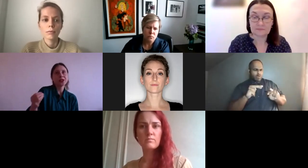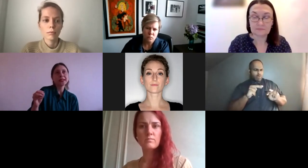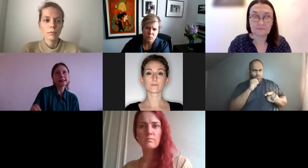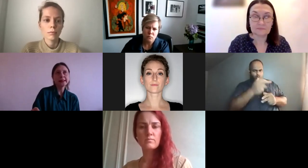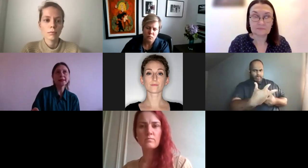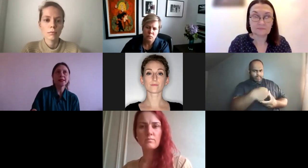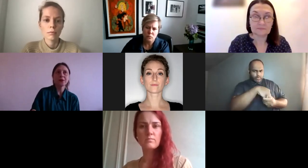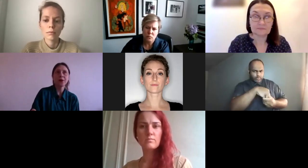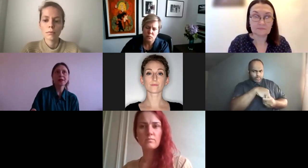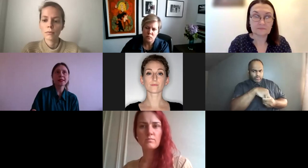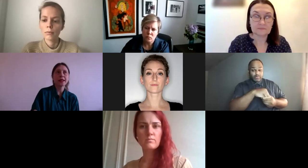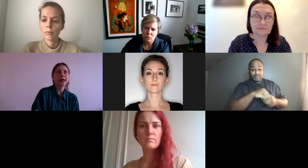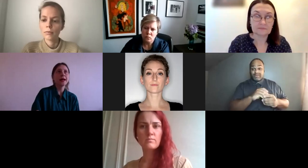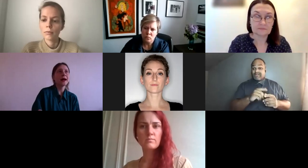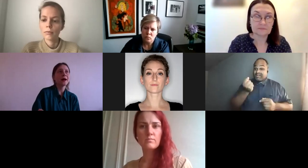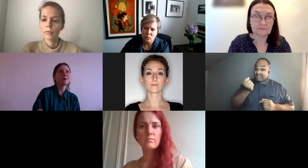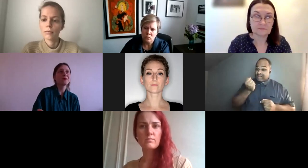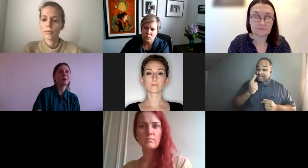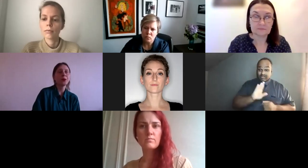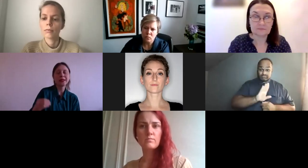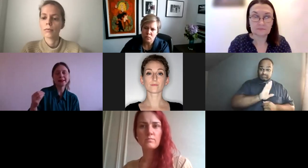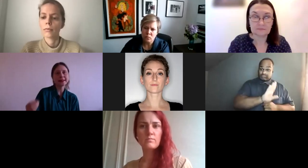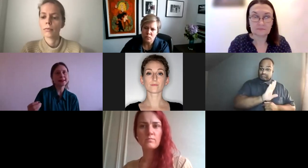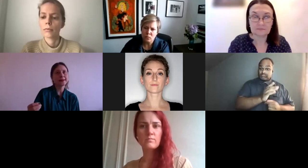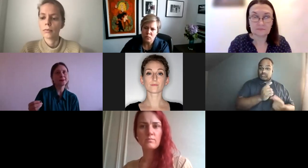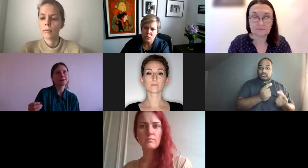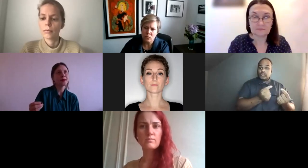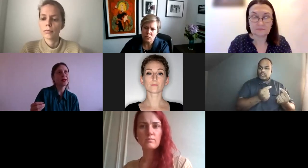But what she did, it was